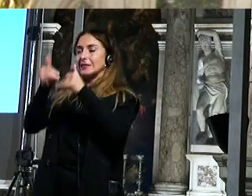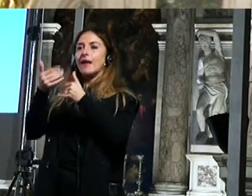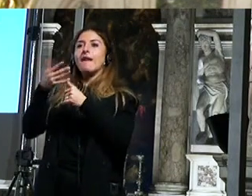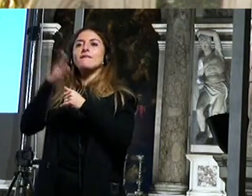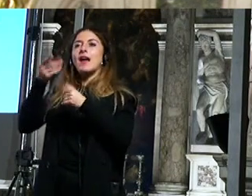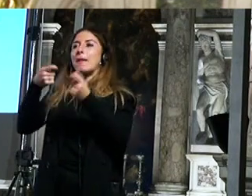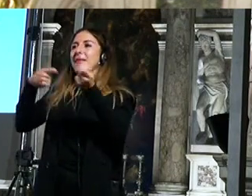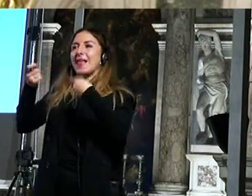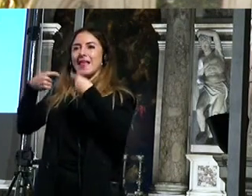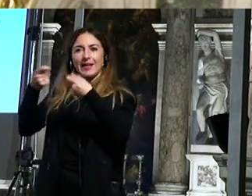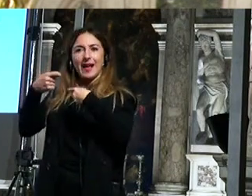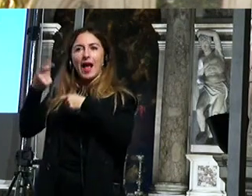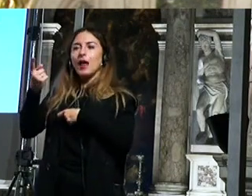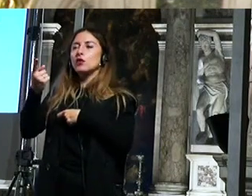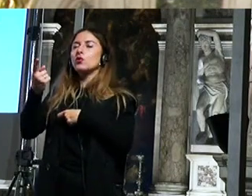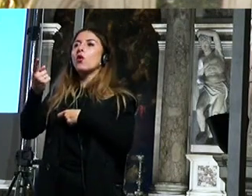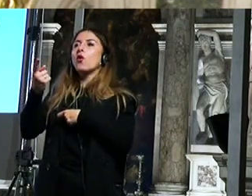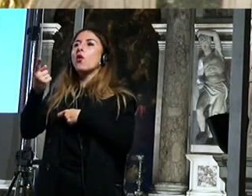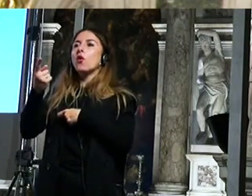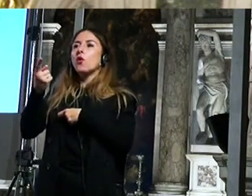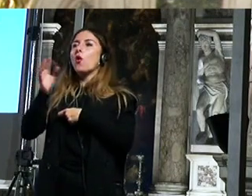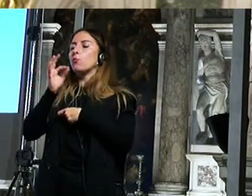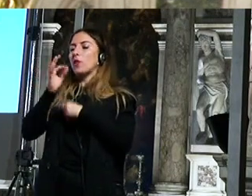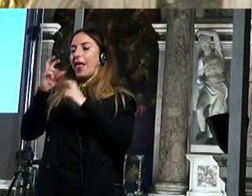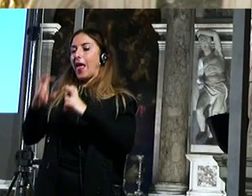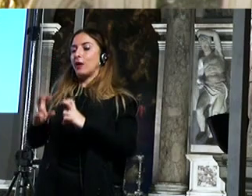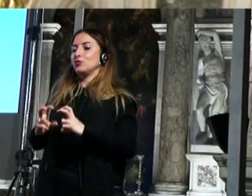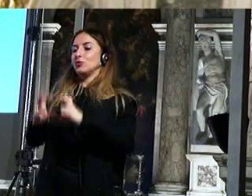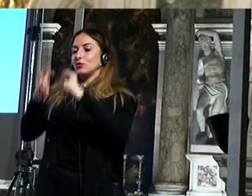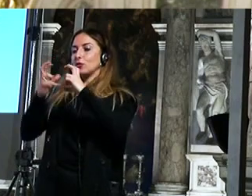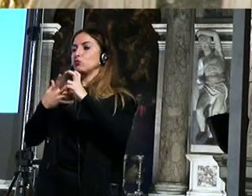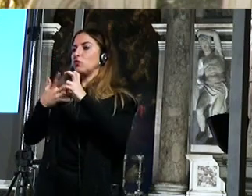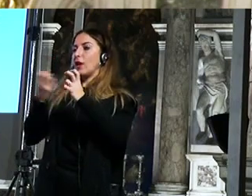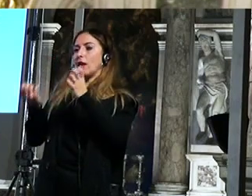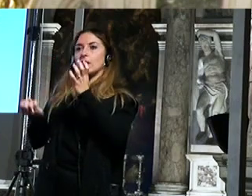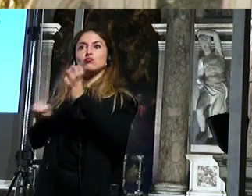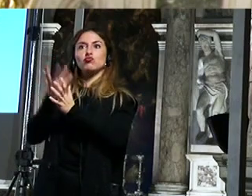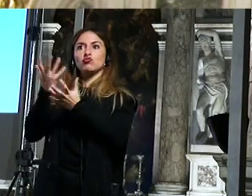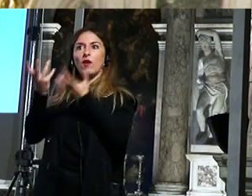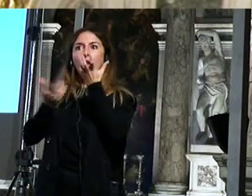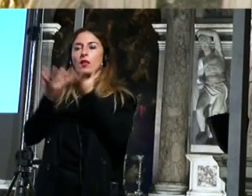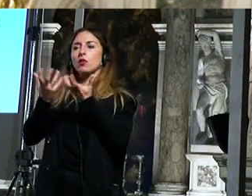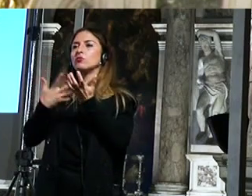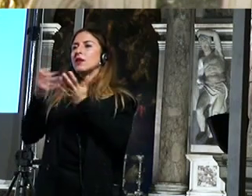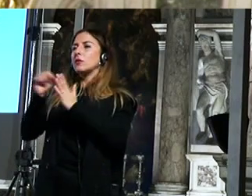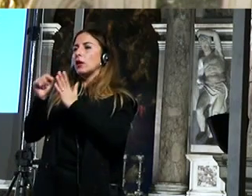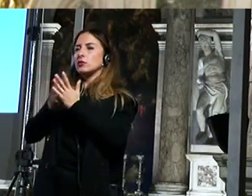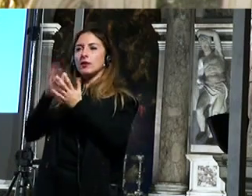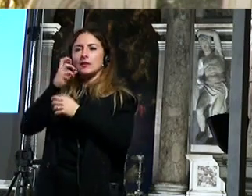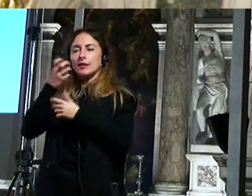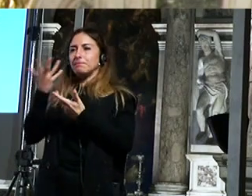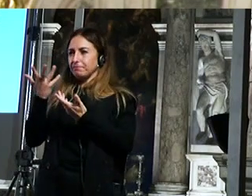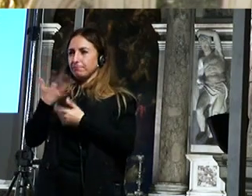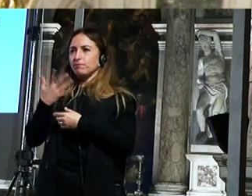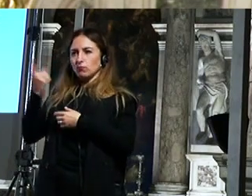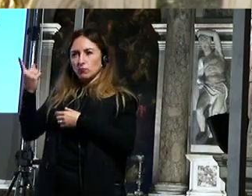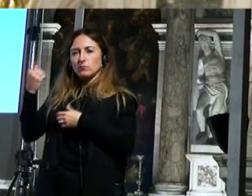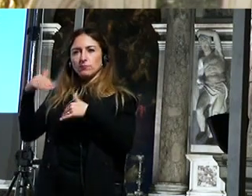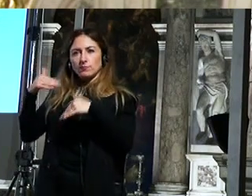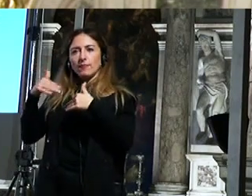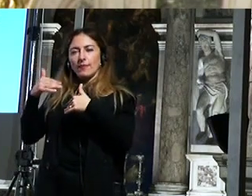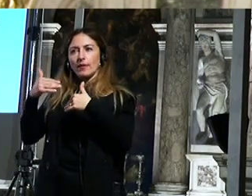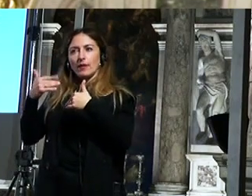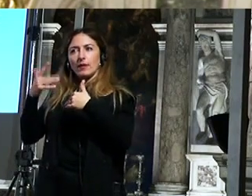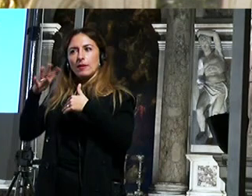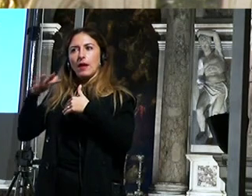the elevator and the fight that occurs, or the funny story, or it's incredible. It's incredible material, but it's very, very lively and very,